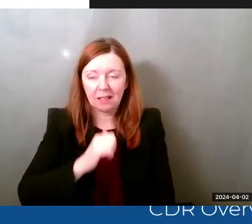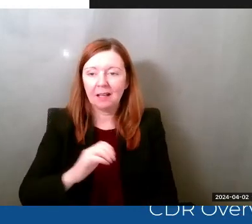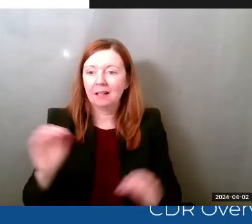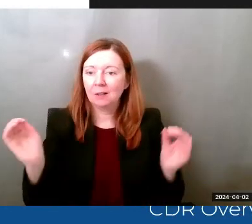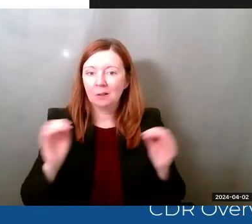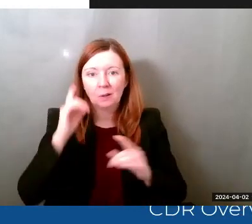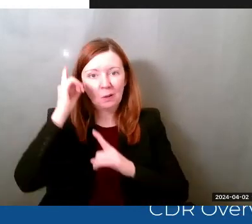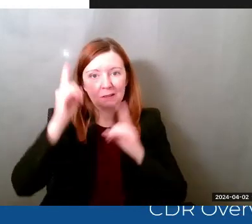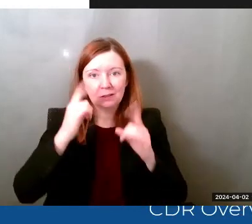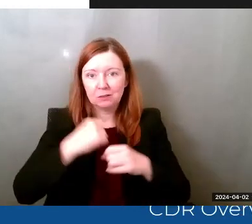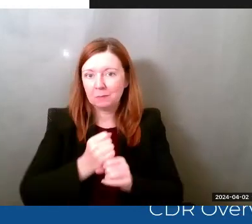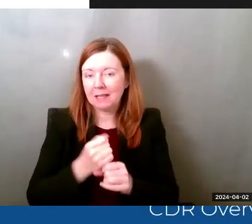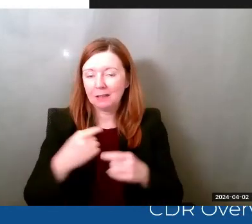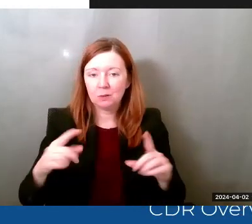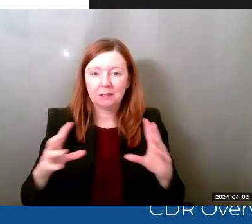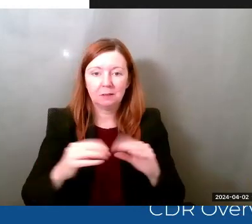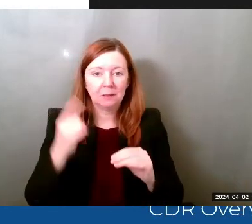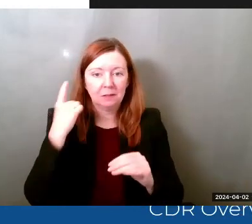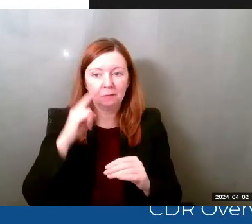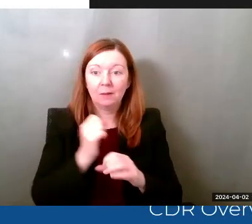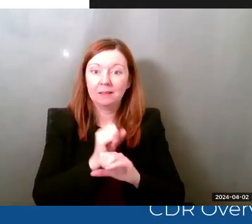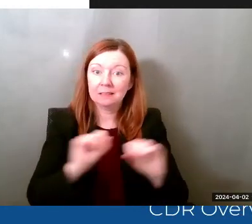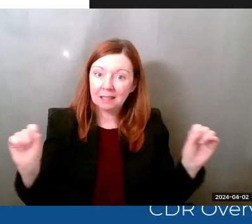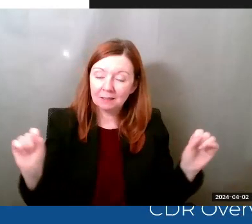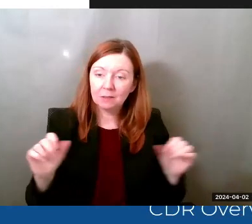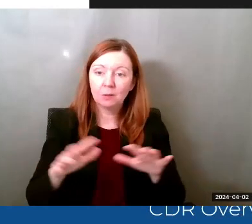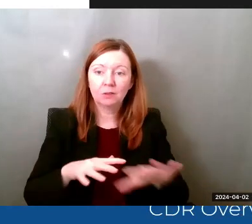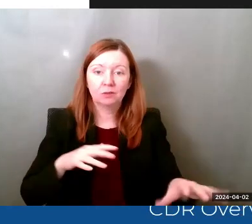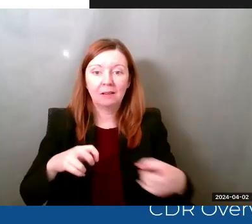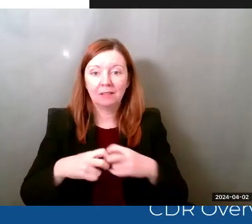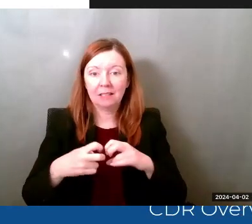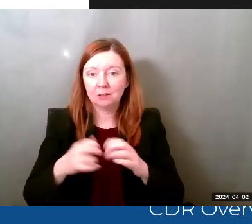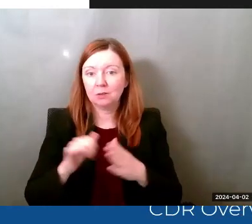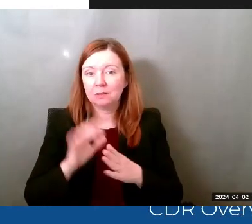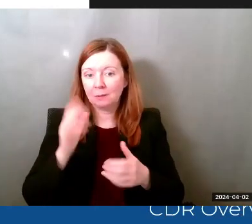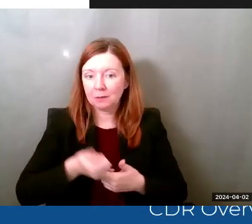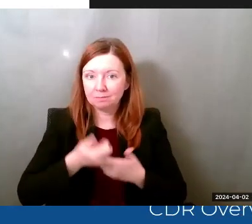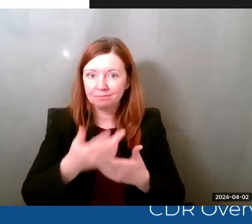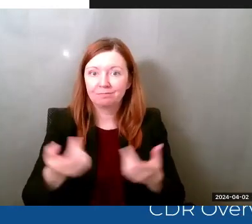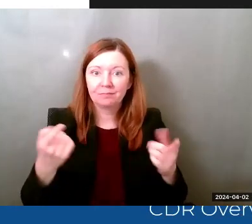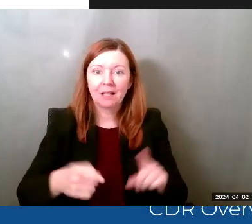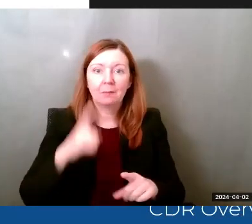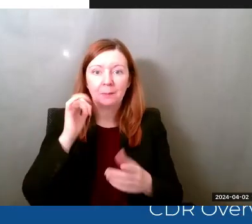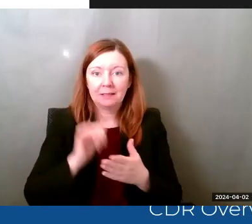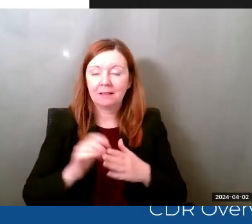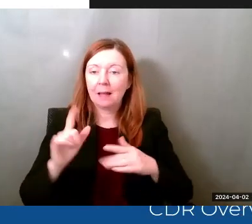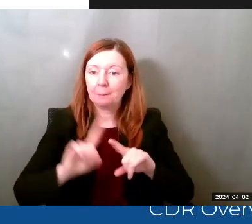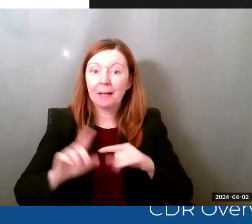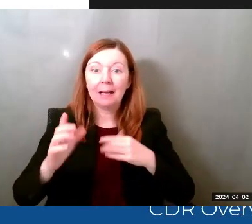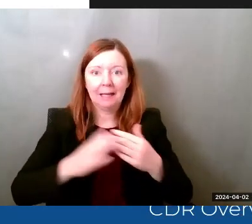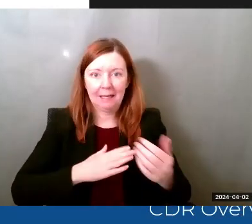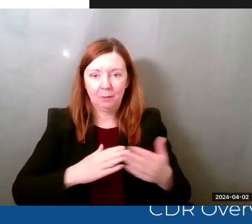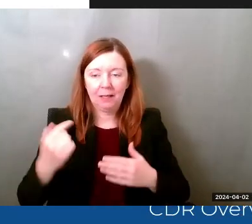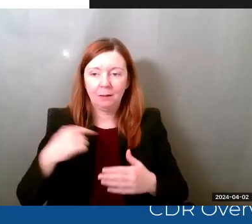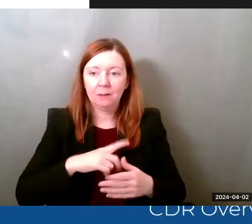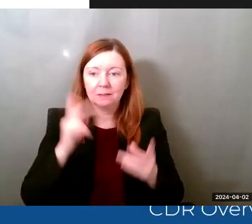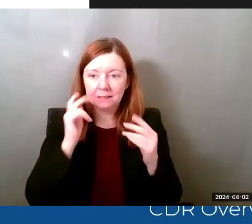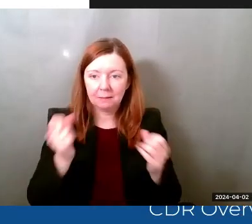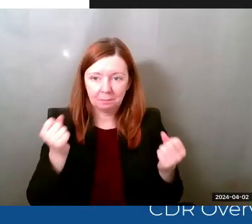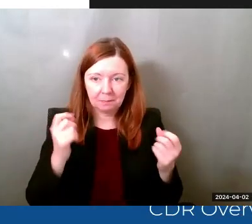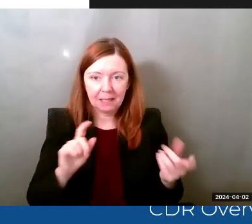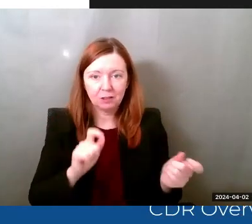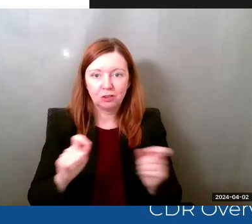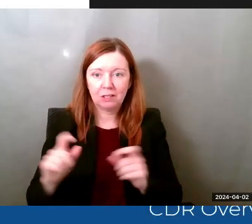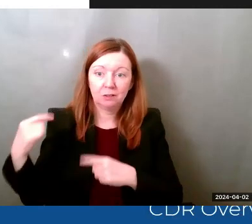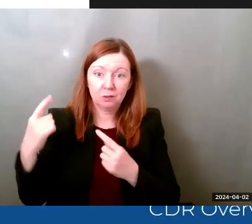no consideration made during this meeting for the safety or traffic issues that would happen due to that. But anyway, we've seen lots of changes